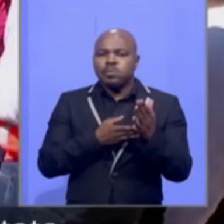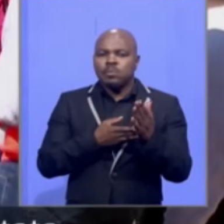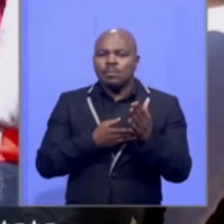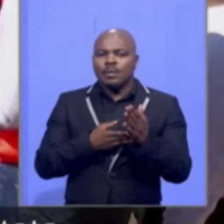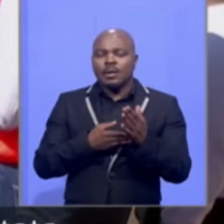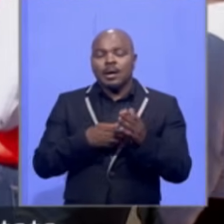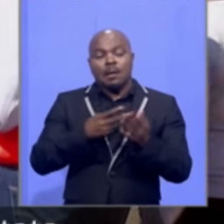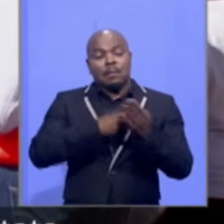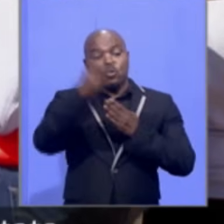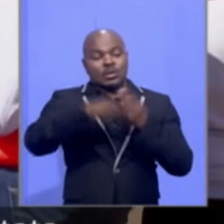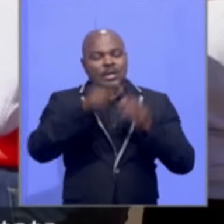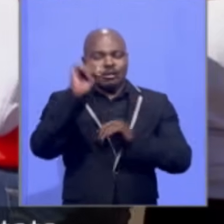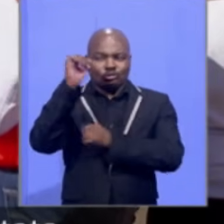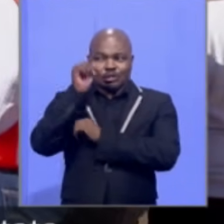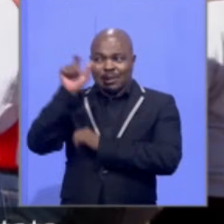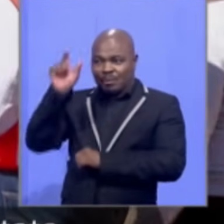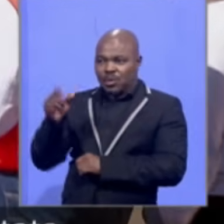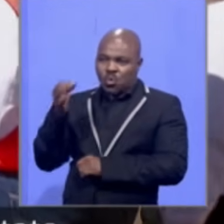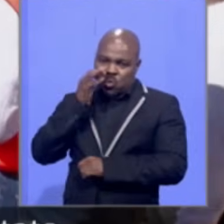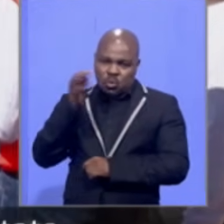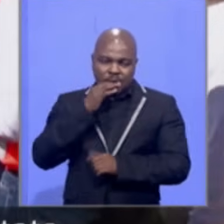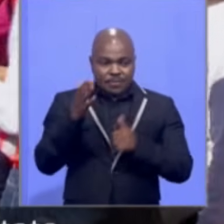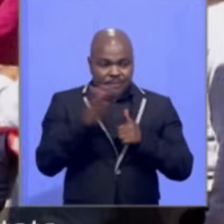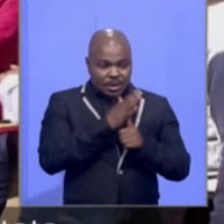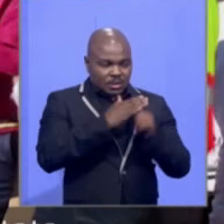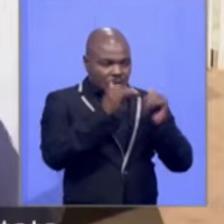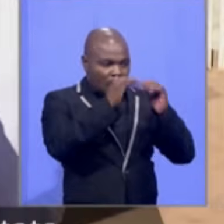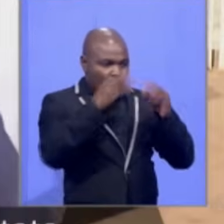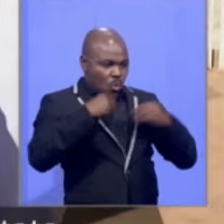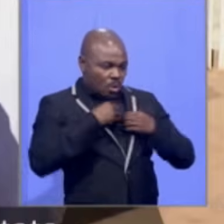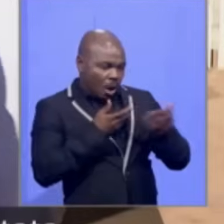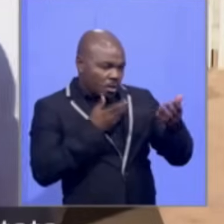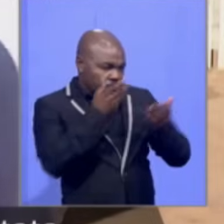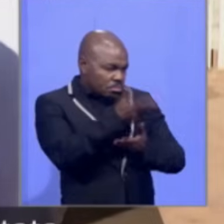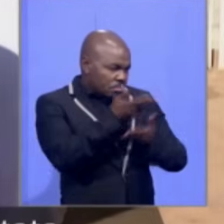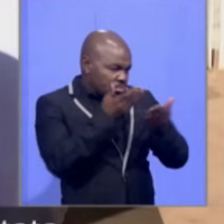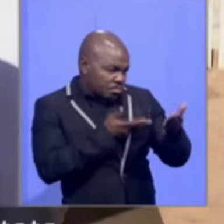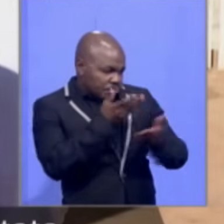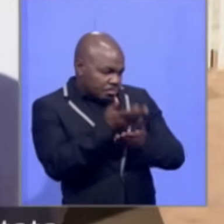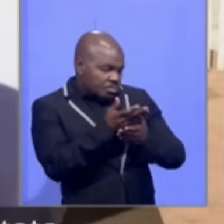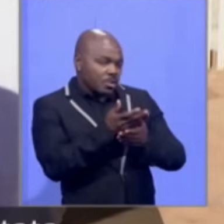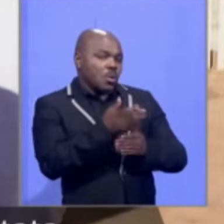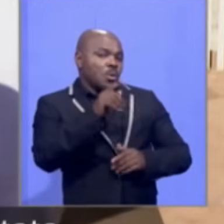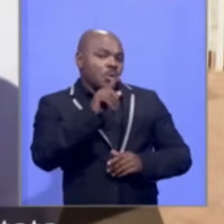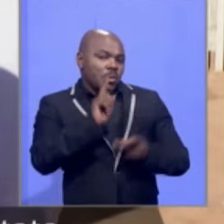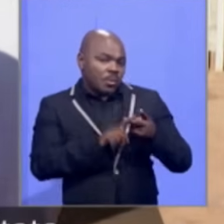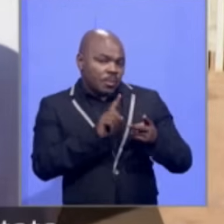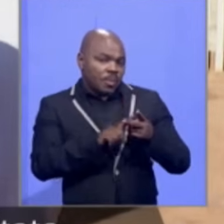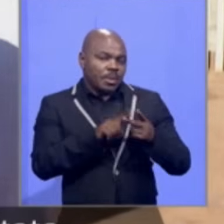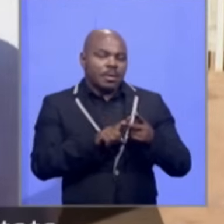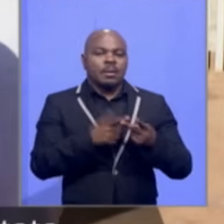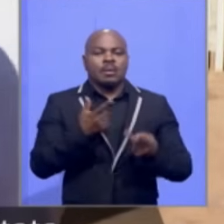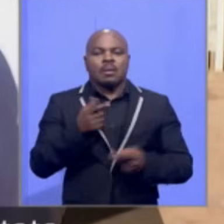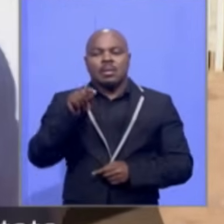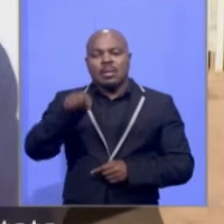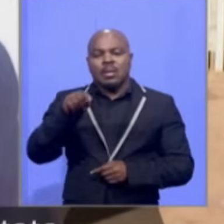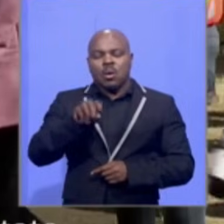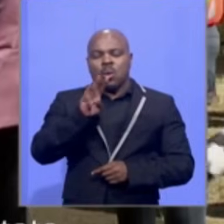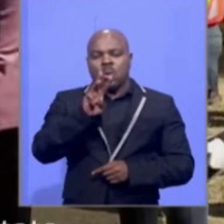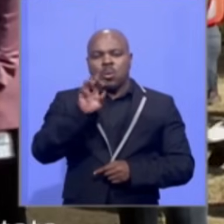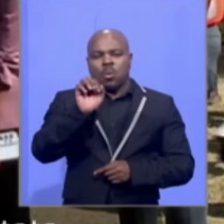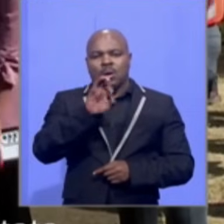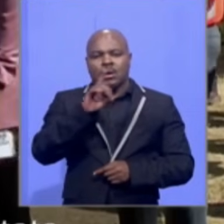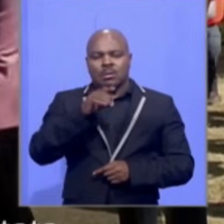ena o re tsamaiso e qala ka ho buisana le beng ba matlo, mme ba etsa sena ka tshebedisano le kantoro ya molekgotla wa